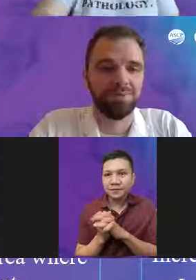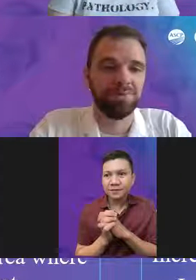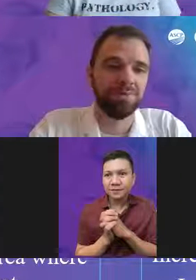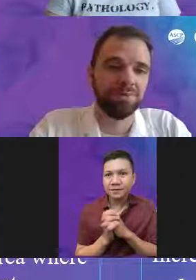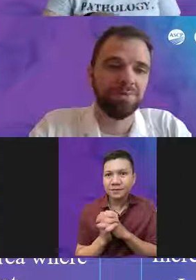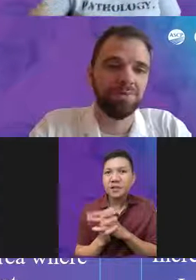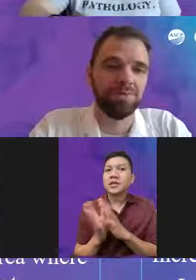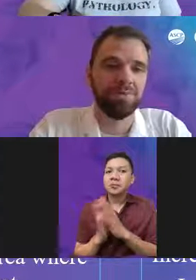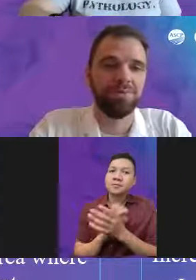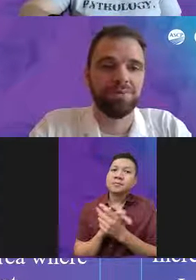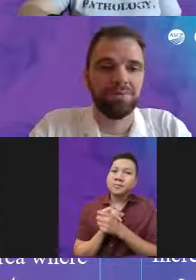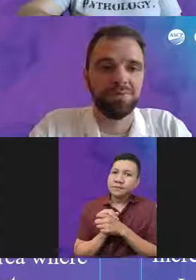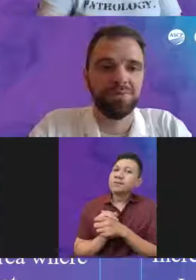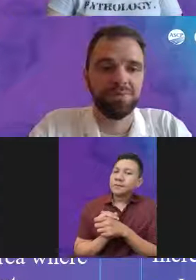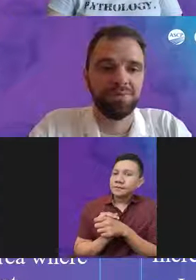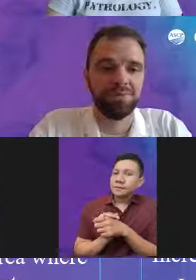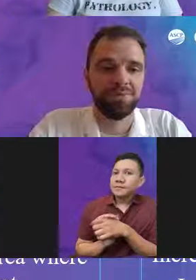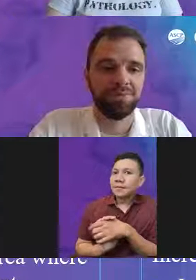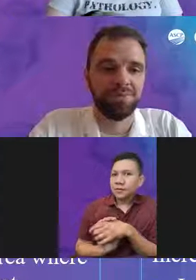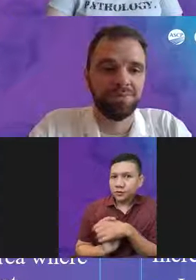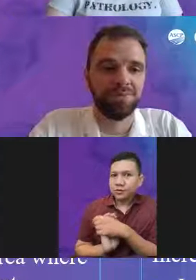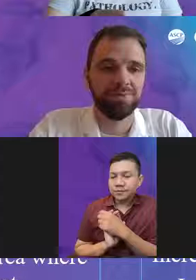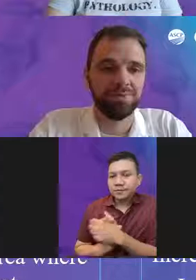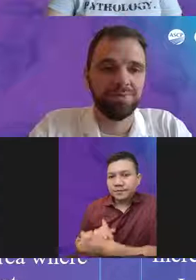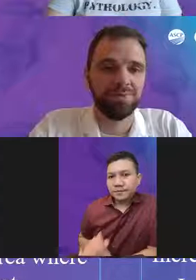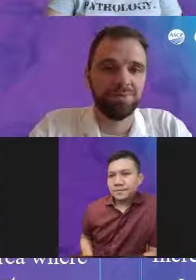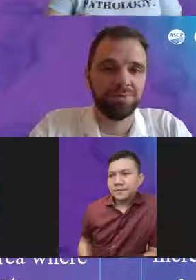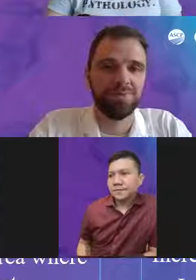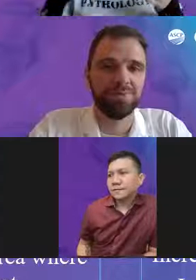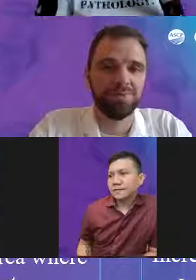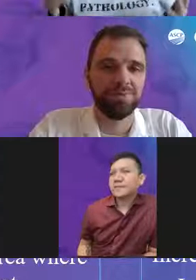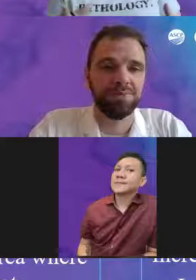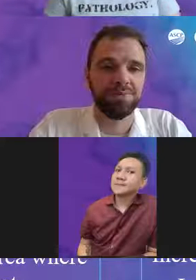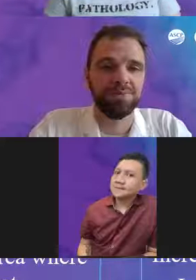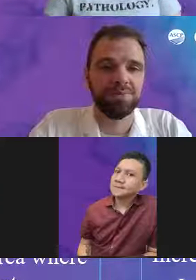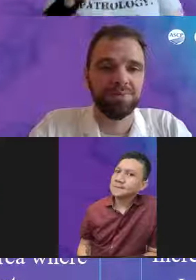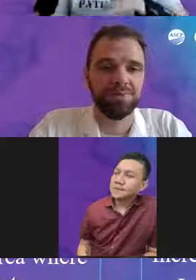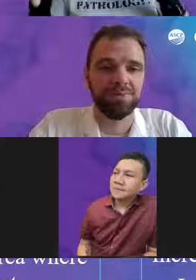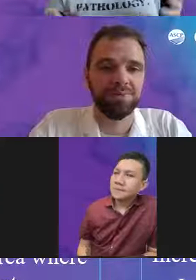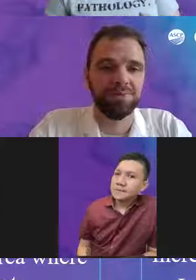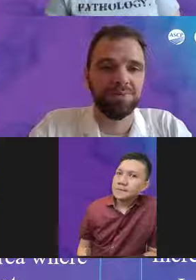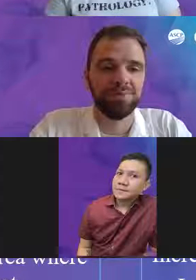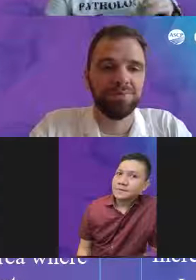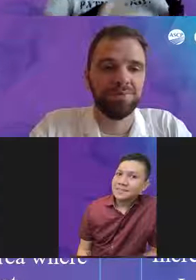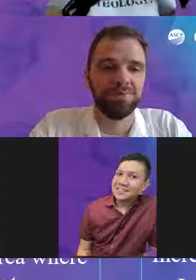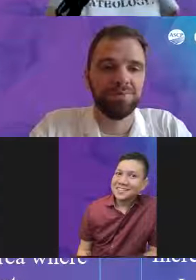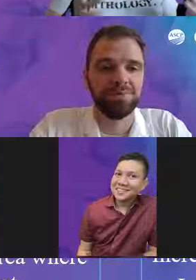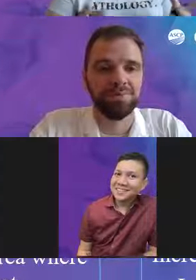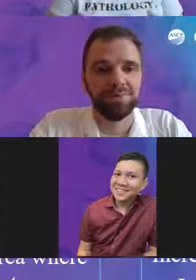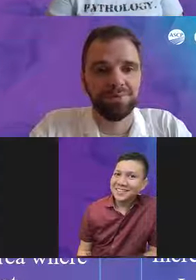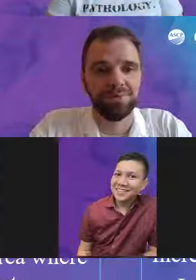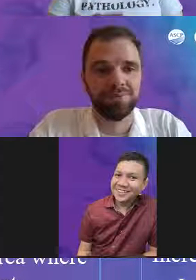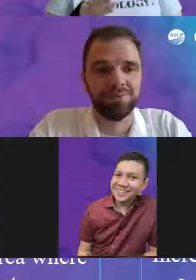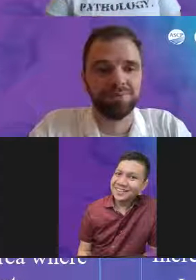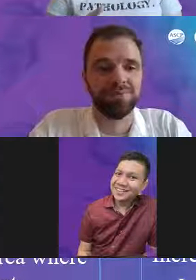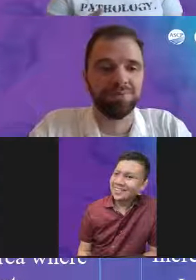many different kind of variations of similar tests, and we name them all these different things and use all these